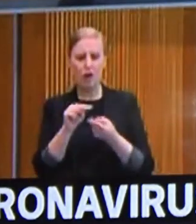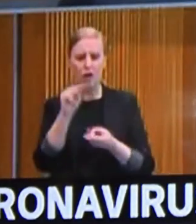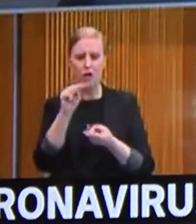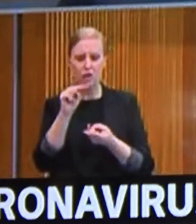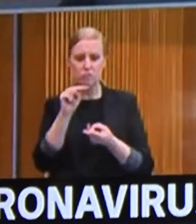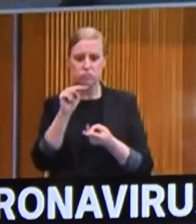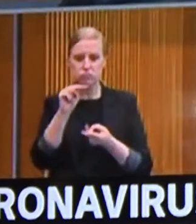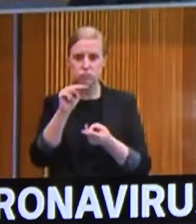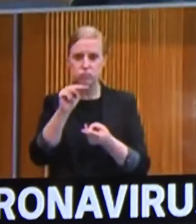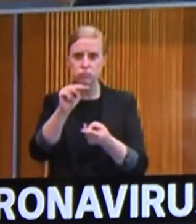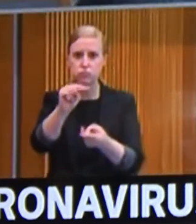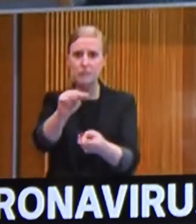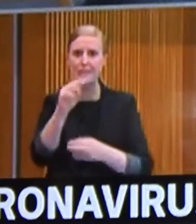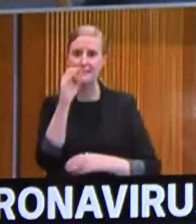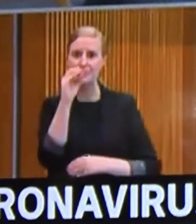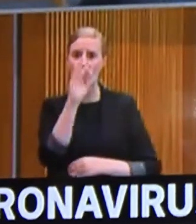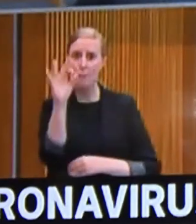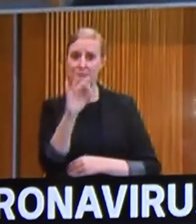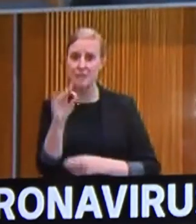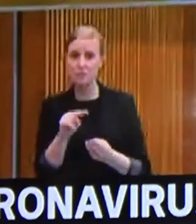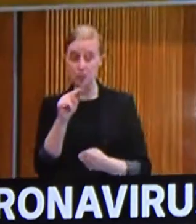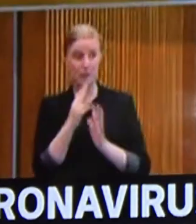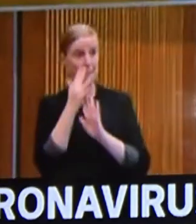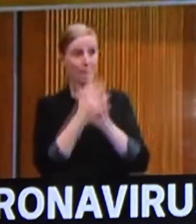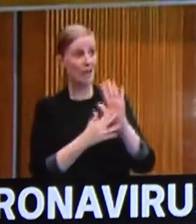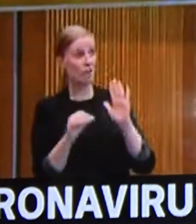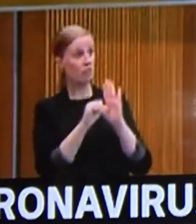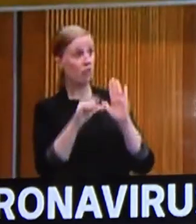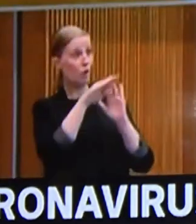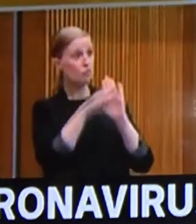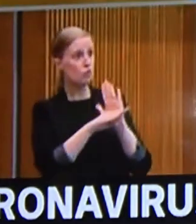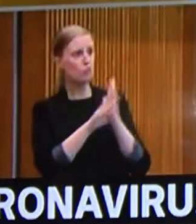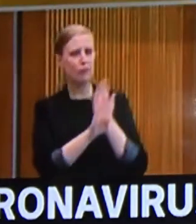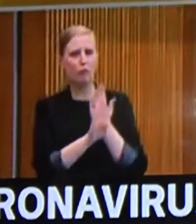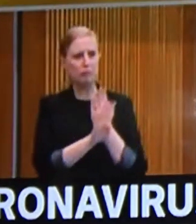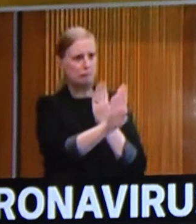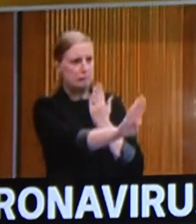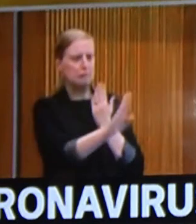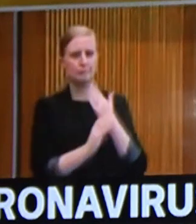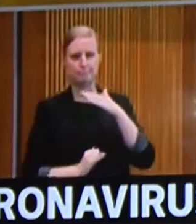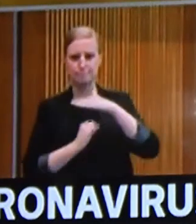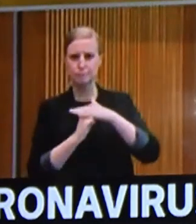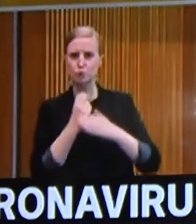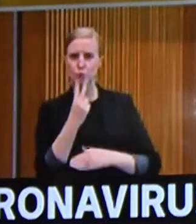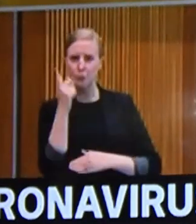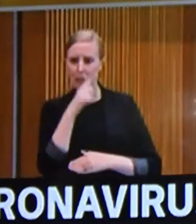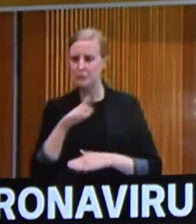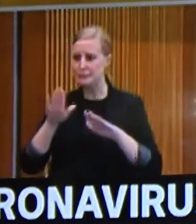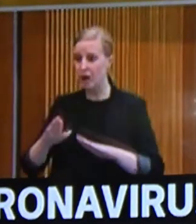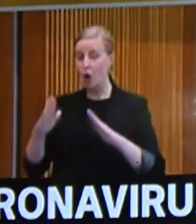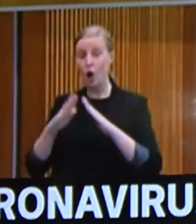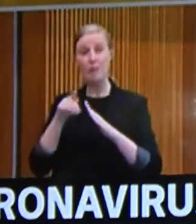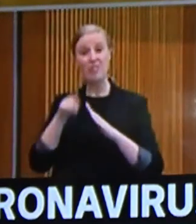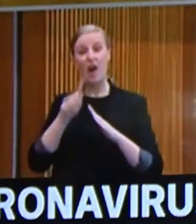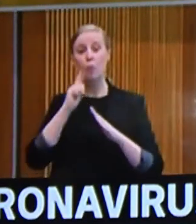of loosen some of these social restrictions? Look, our goal is to bring down the numbers as far